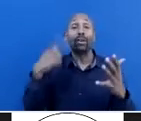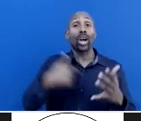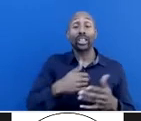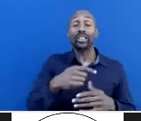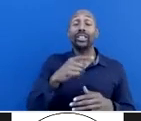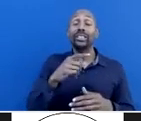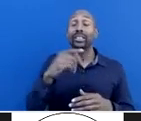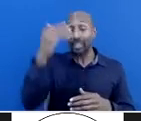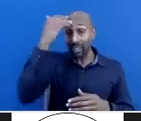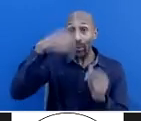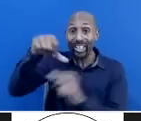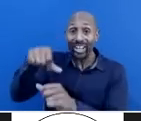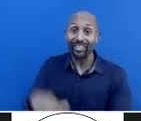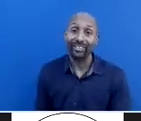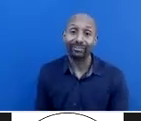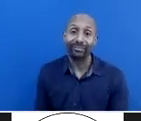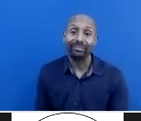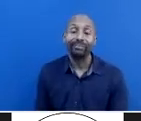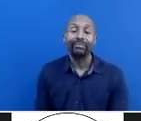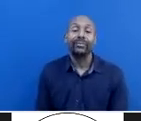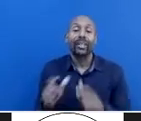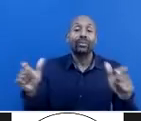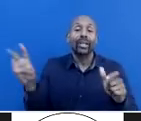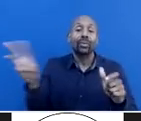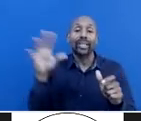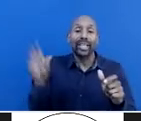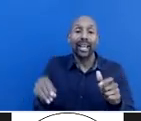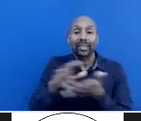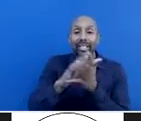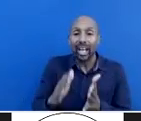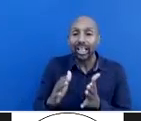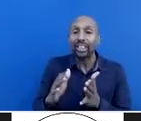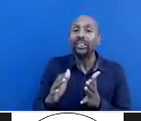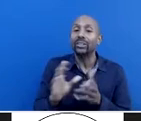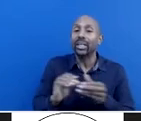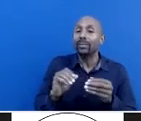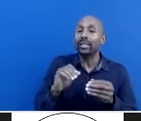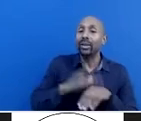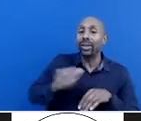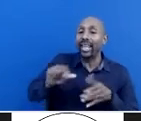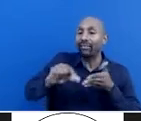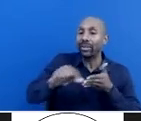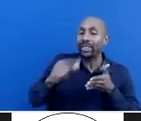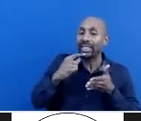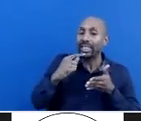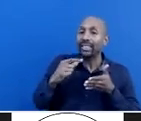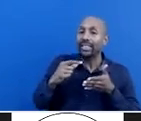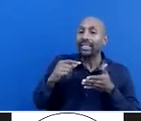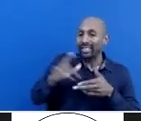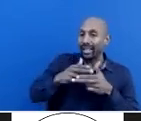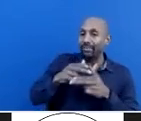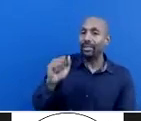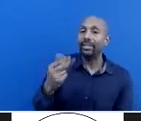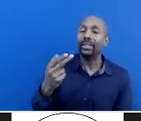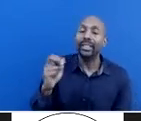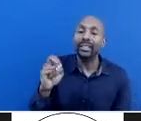this sense is to love. God made human beings in different tongues and colors so that they would love